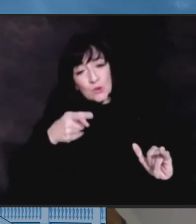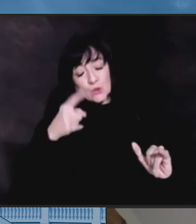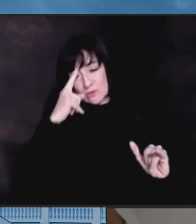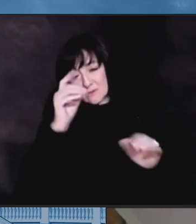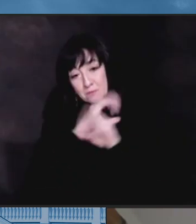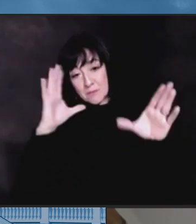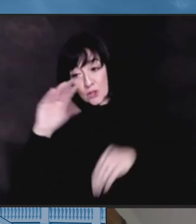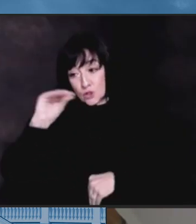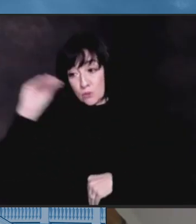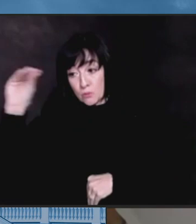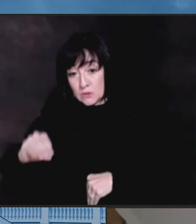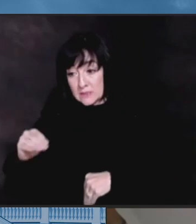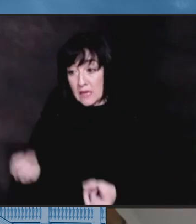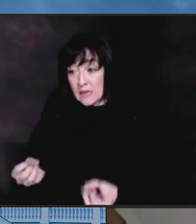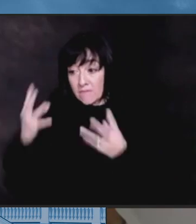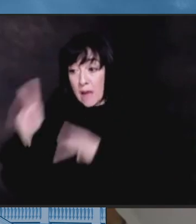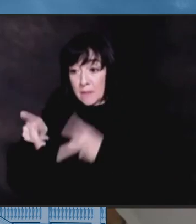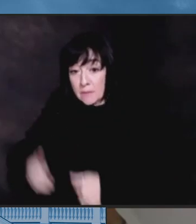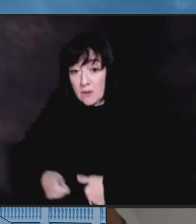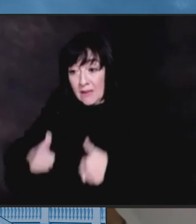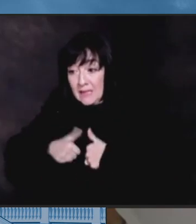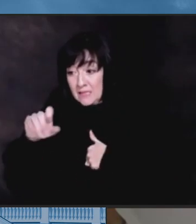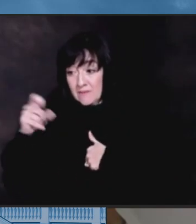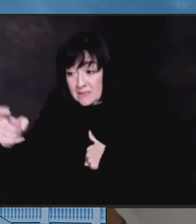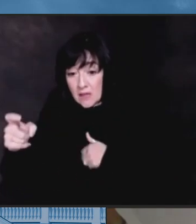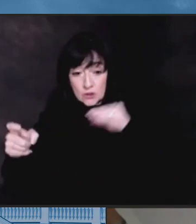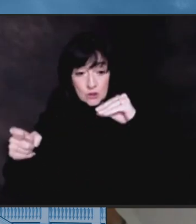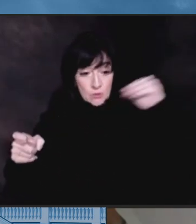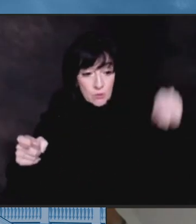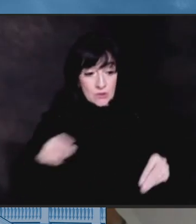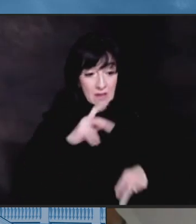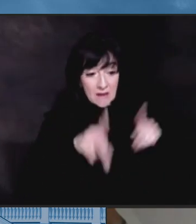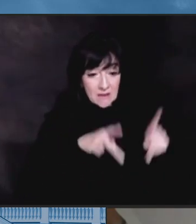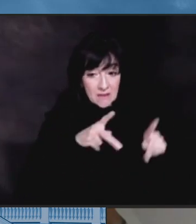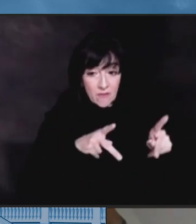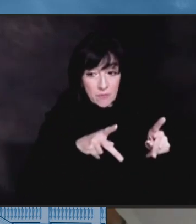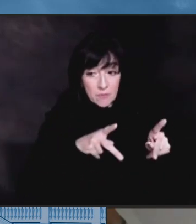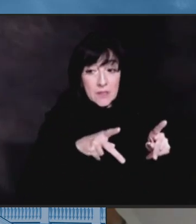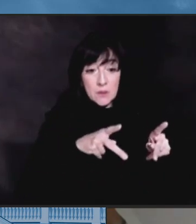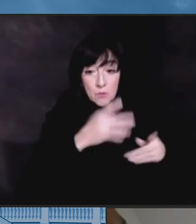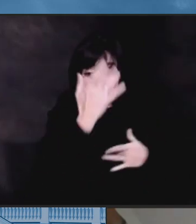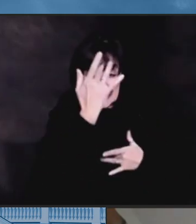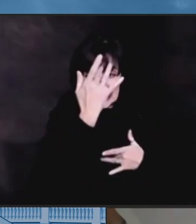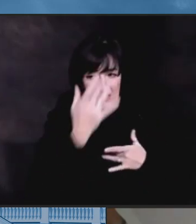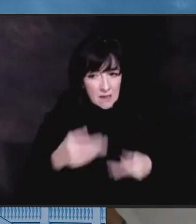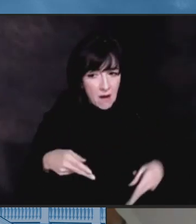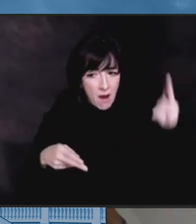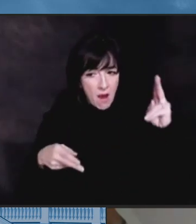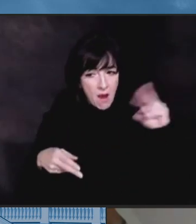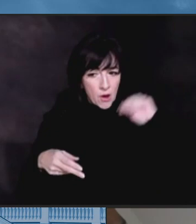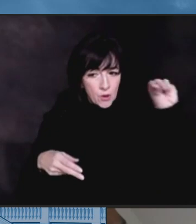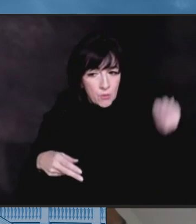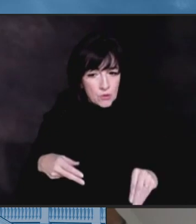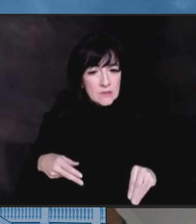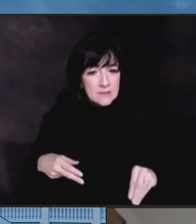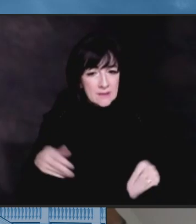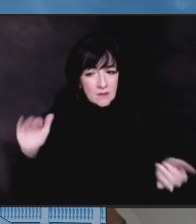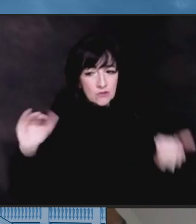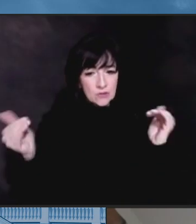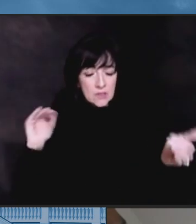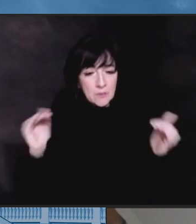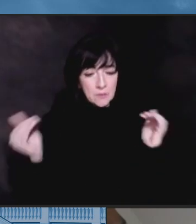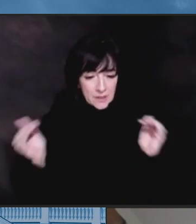total population there. So let's look at a couple of the measures that we look at. The percentage